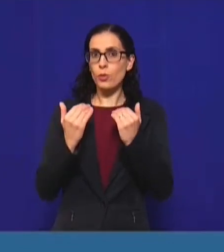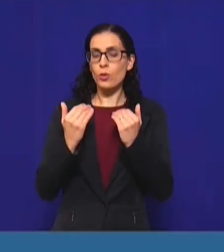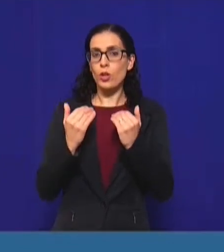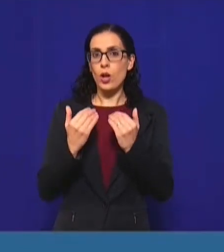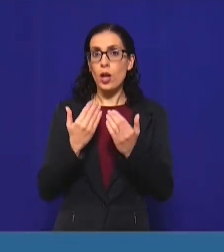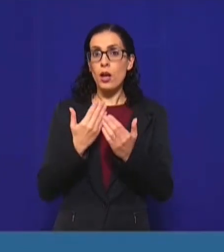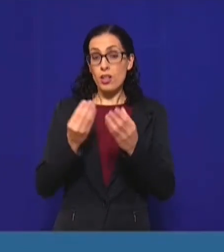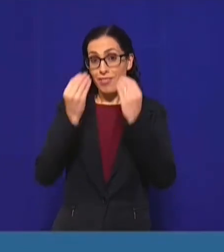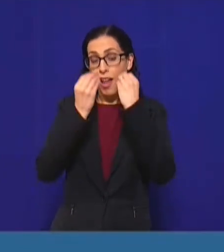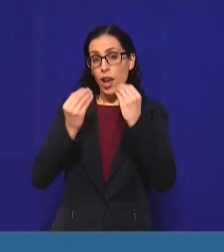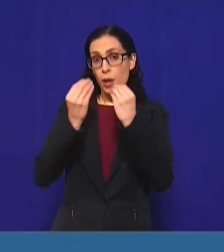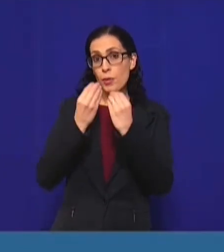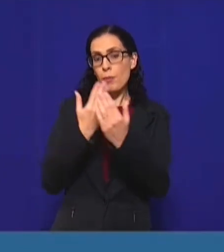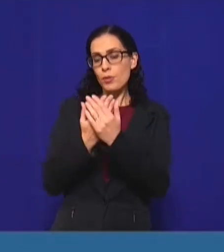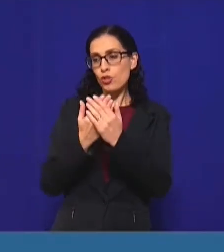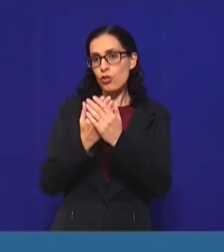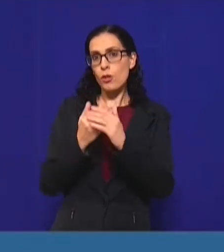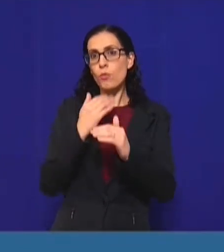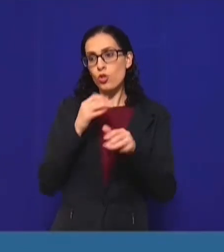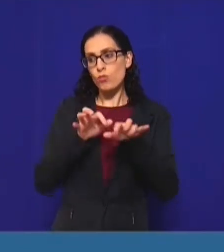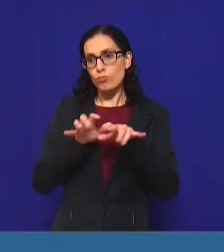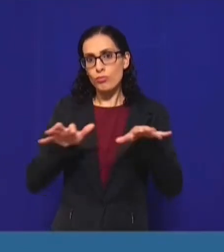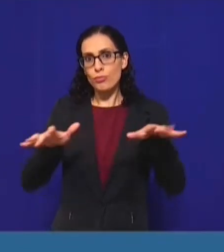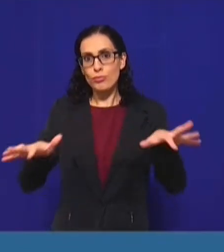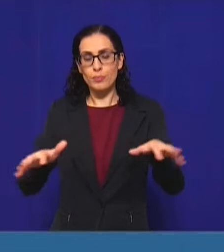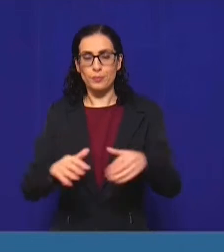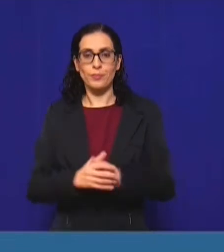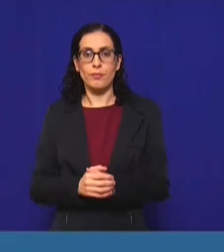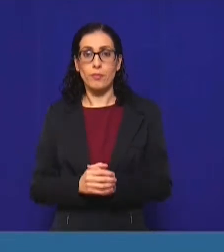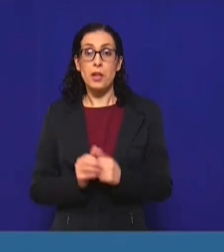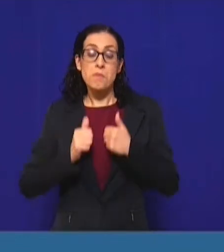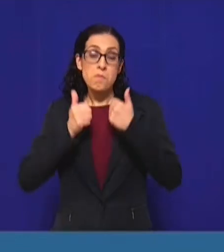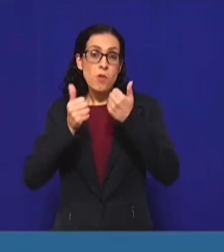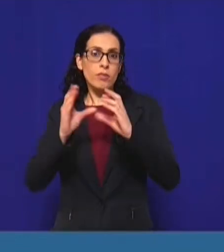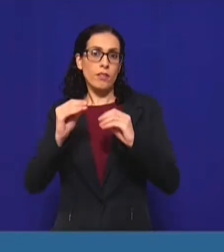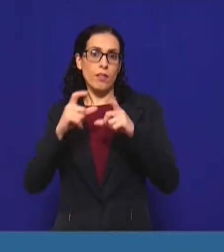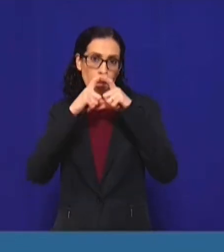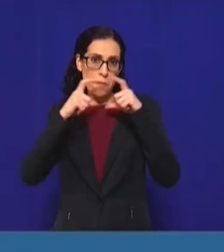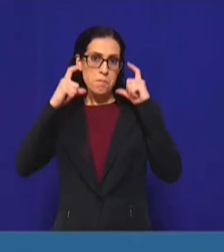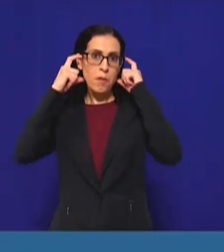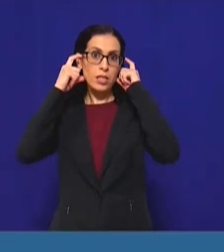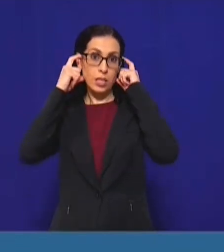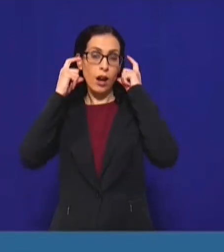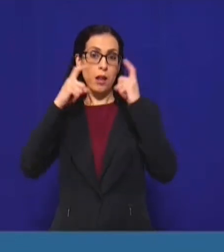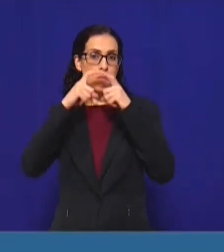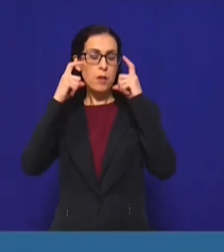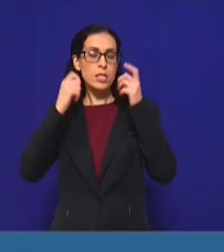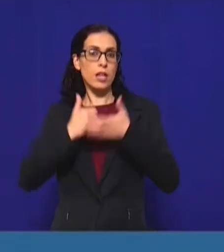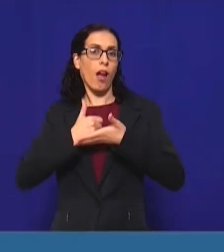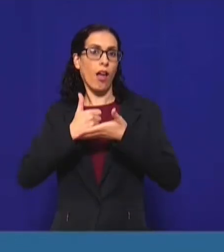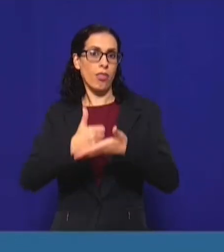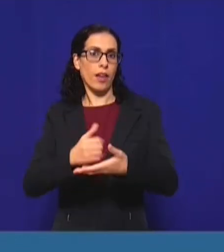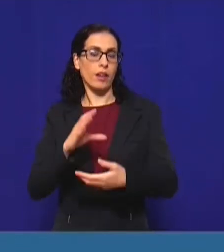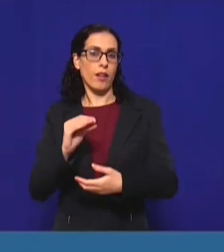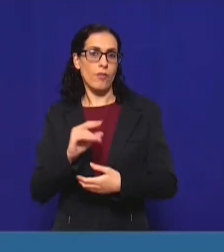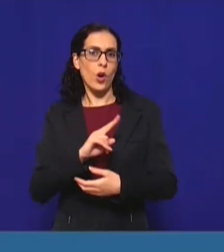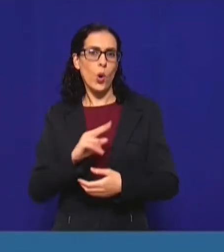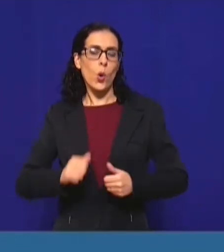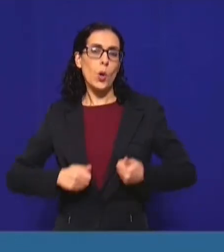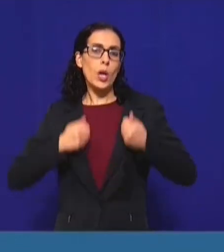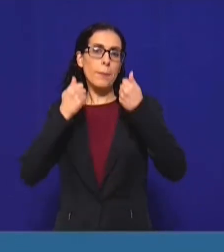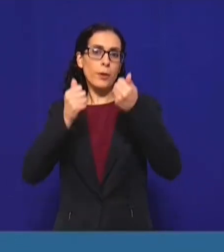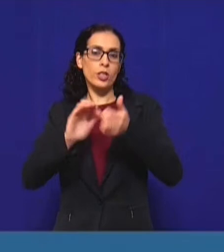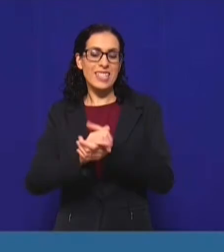biex aħna innaqsu il-firxa. L-użu tal-maskri huwa importanti nafu kemm ħadem u l-importanza wkoll ta'